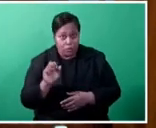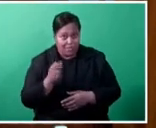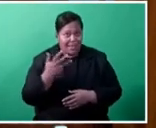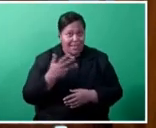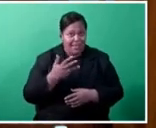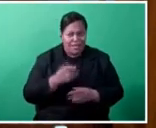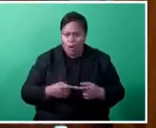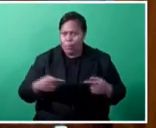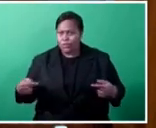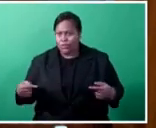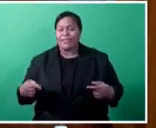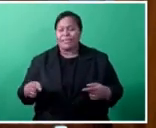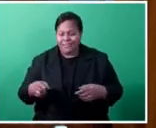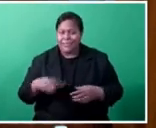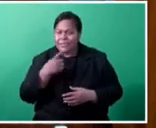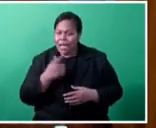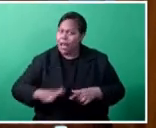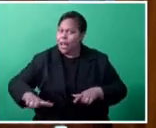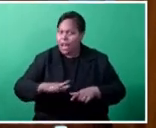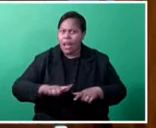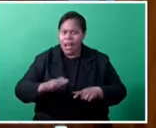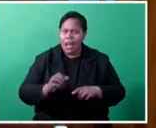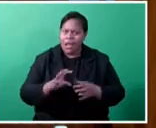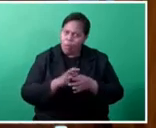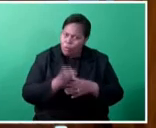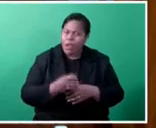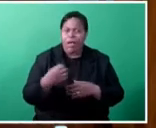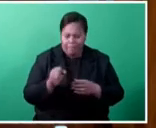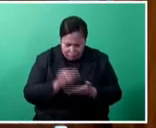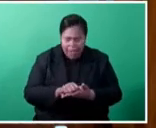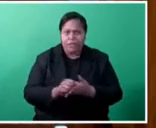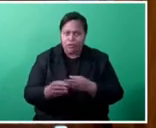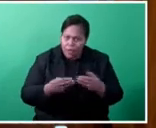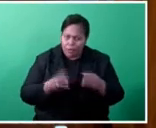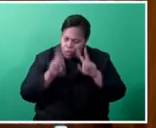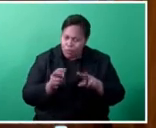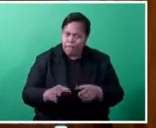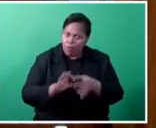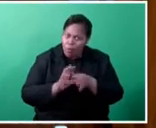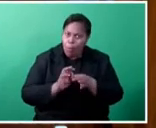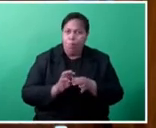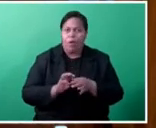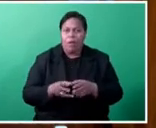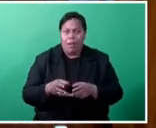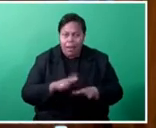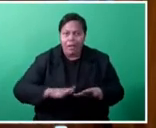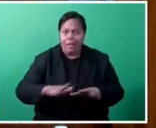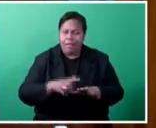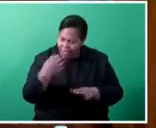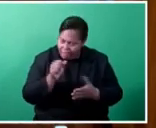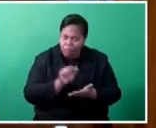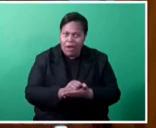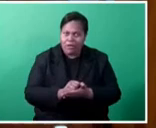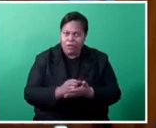Nawaikula stated that the landowners have the right to own and manage their own native land. They have the right to be consulted first before any legislation